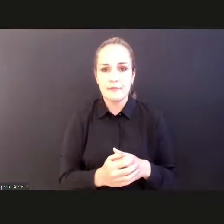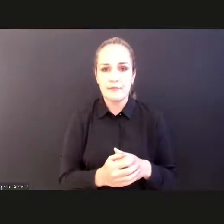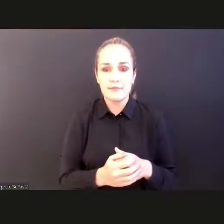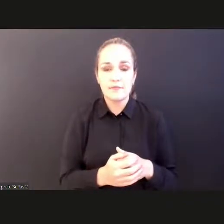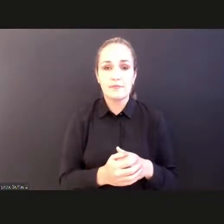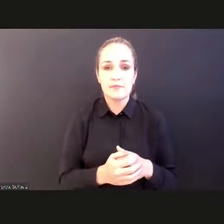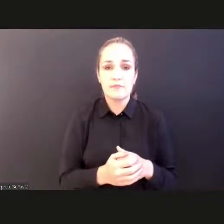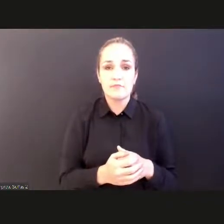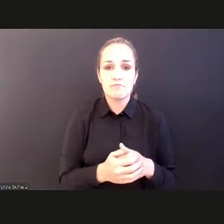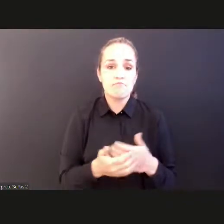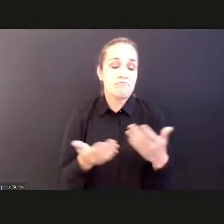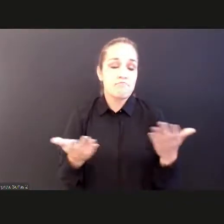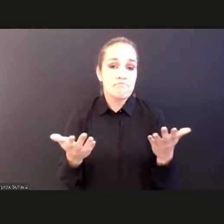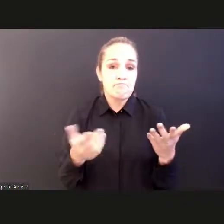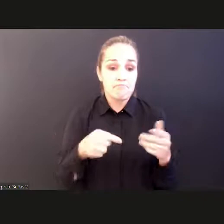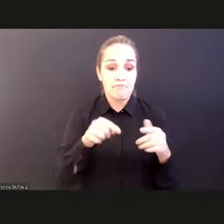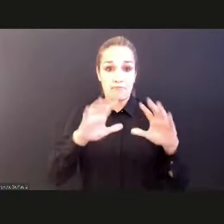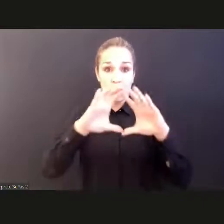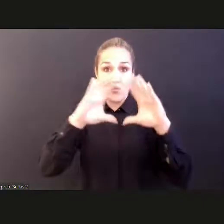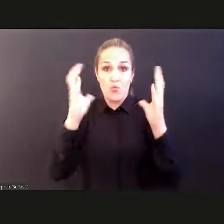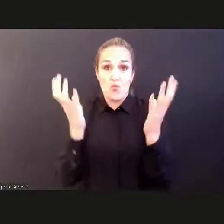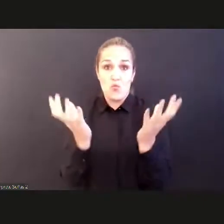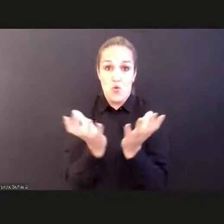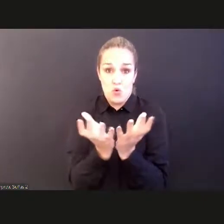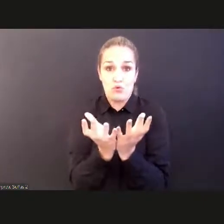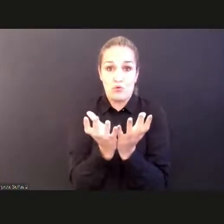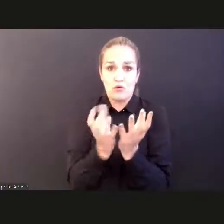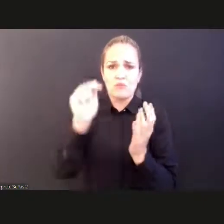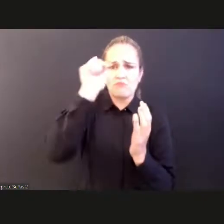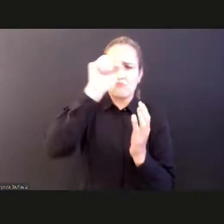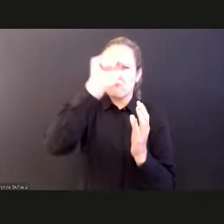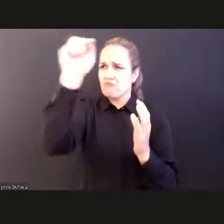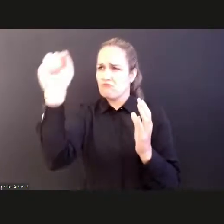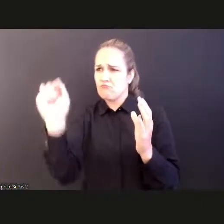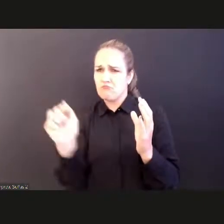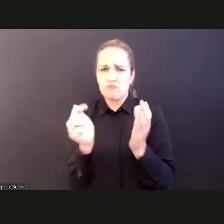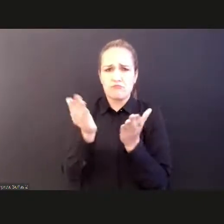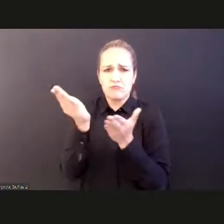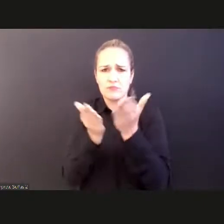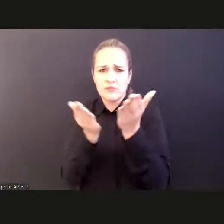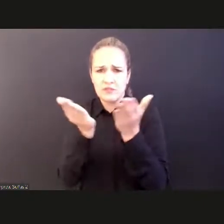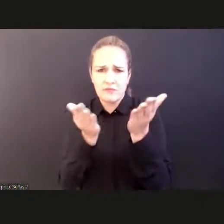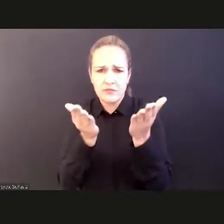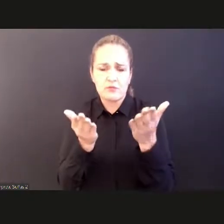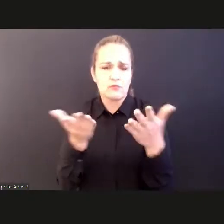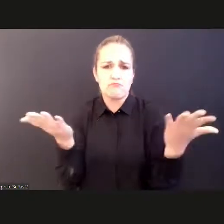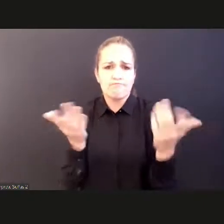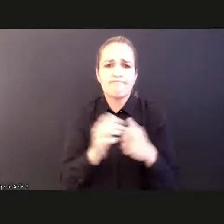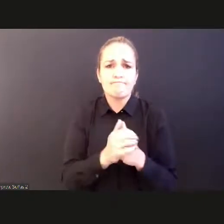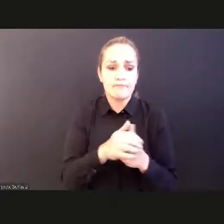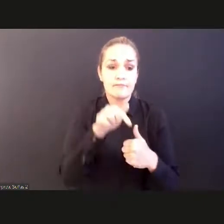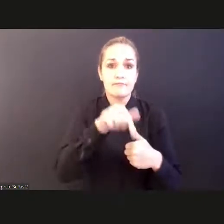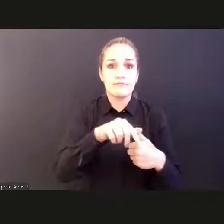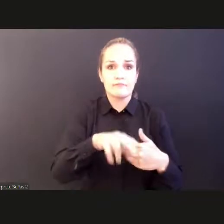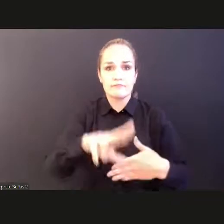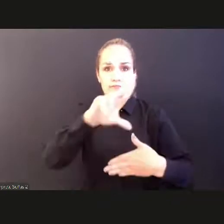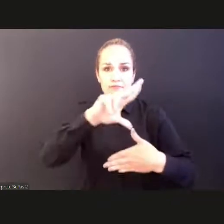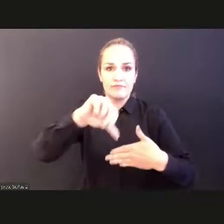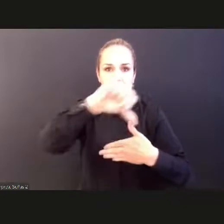other services, such as tourism and trade in goods. That